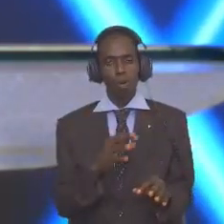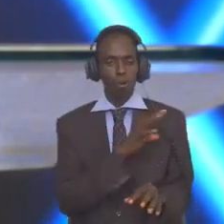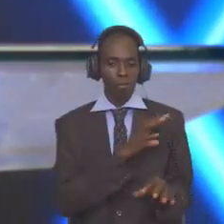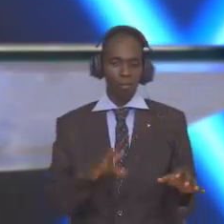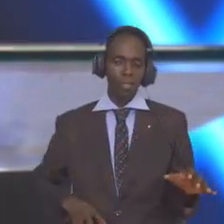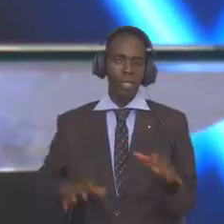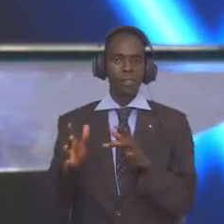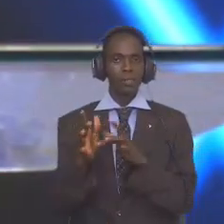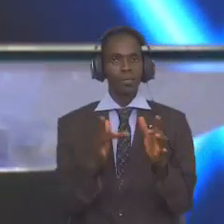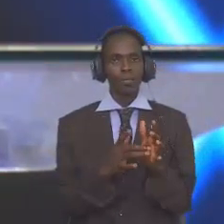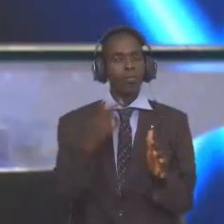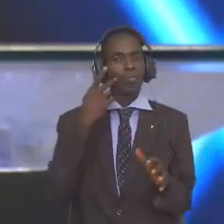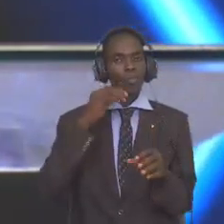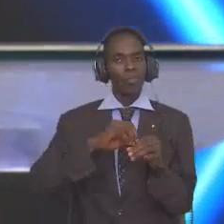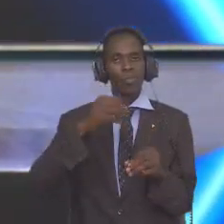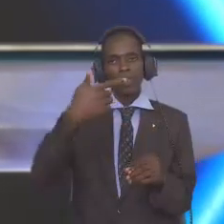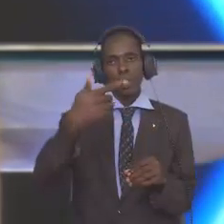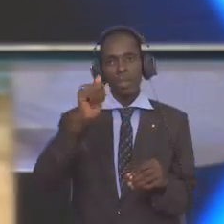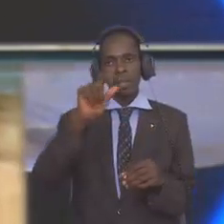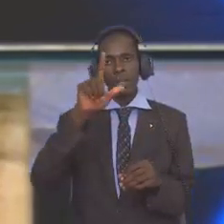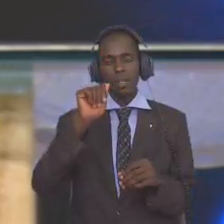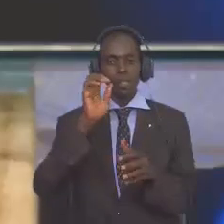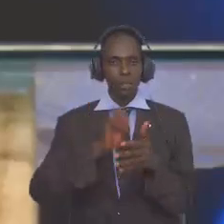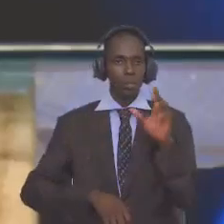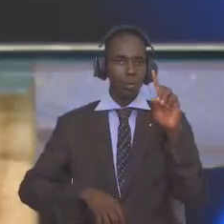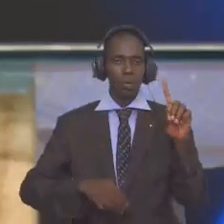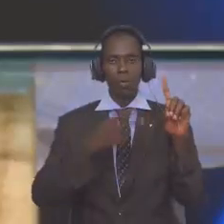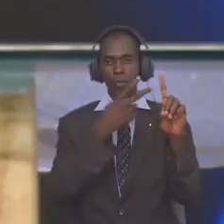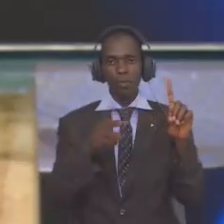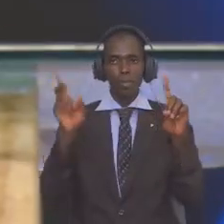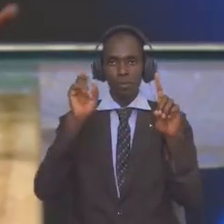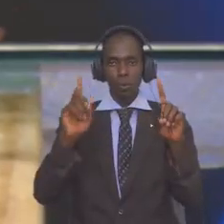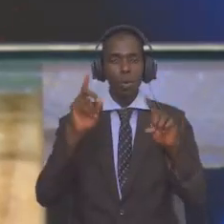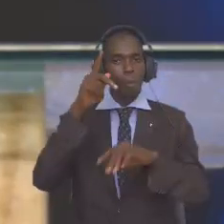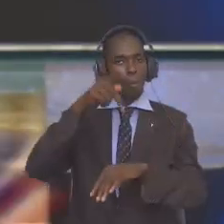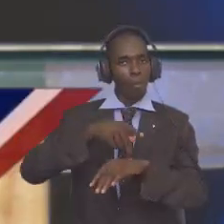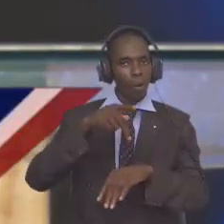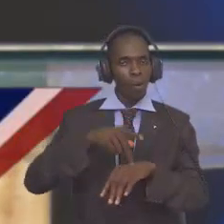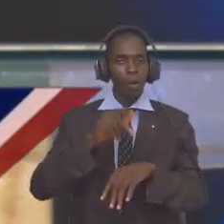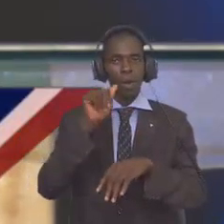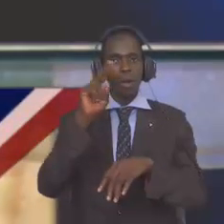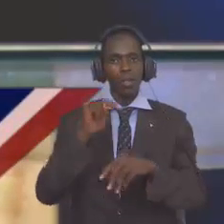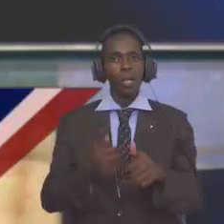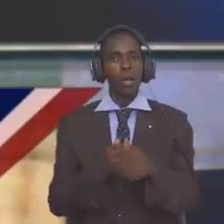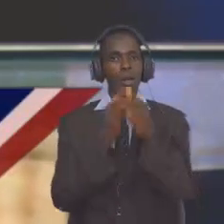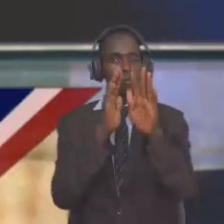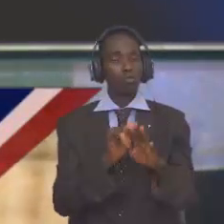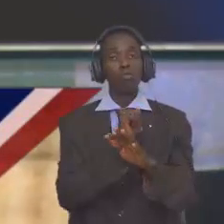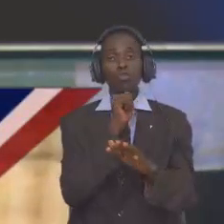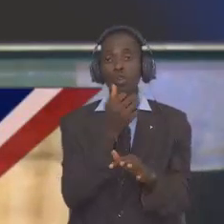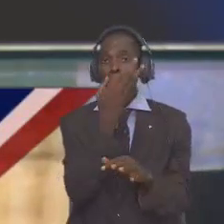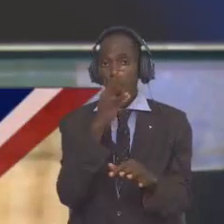In Galatians chapter 1 verse 1, Galatians chapter 1 verse 1, Paul, an apostle not of